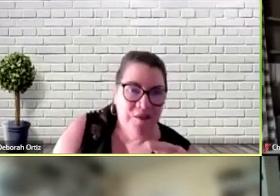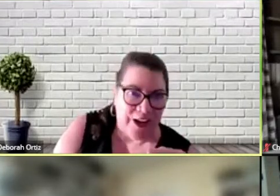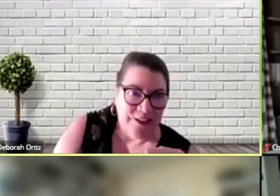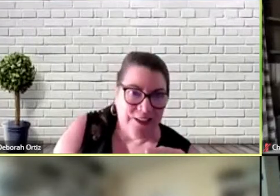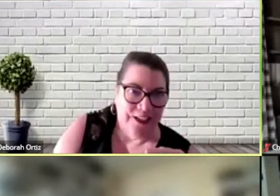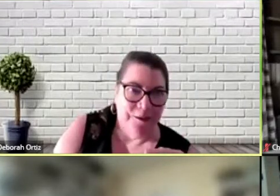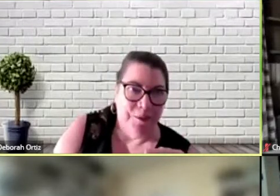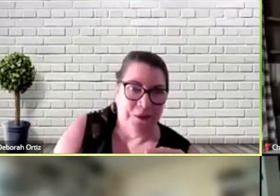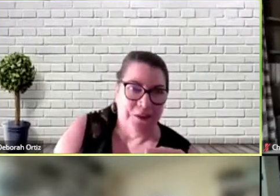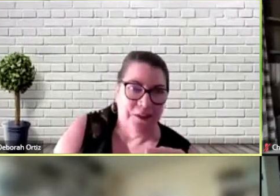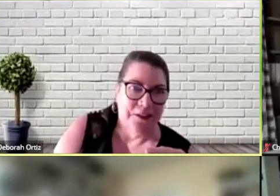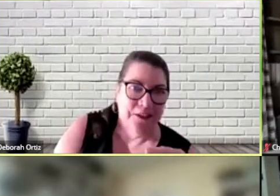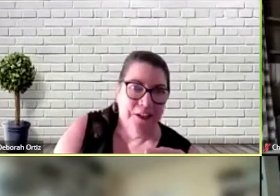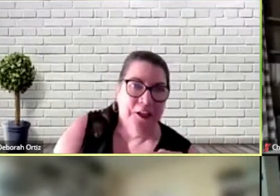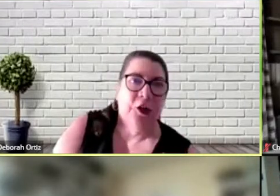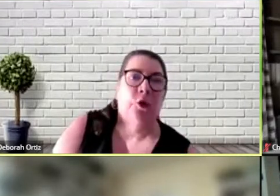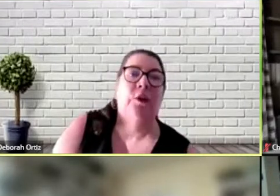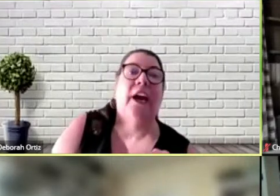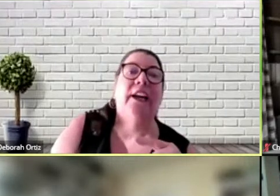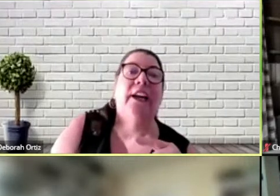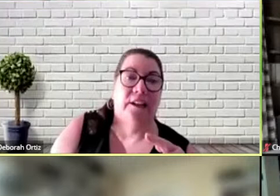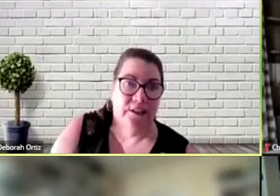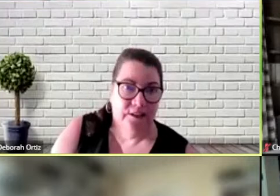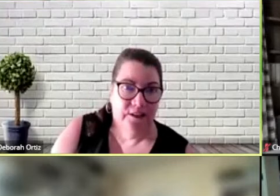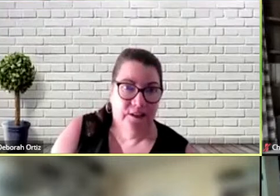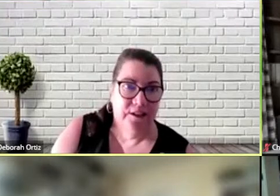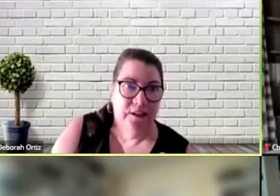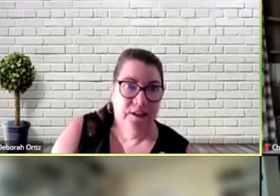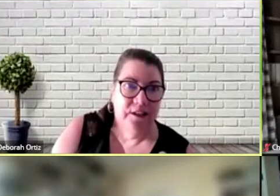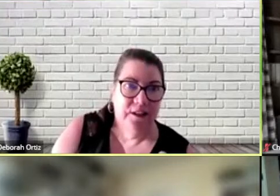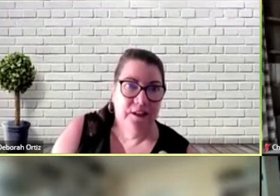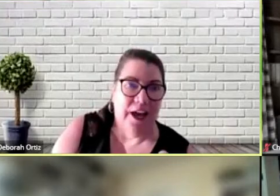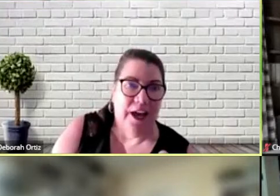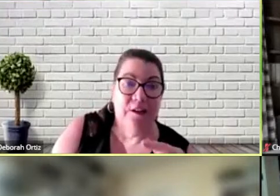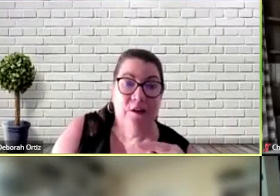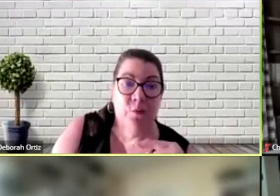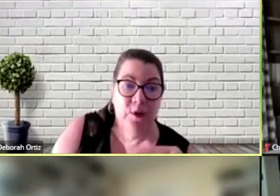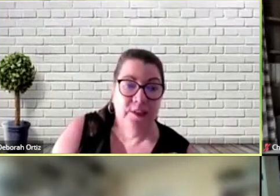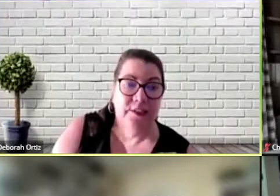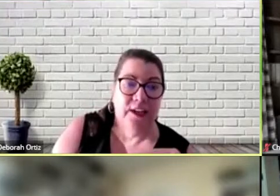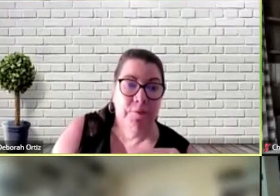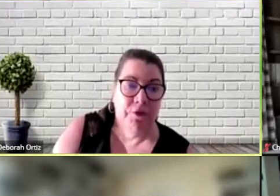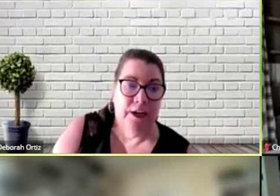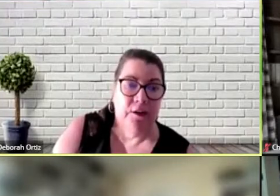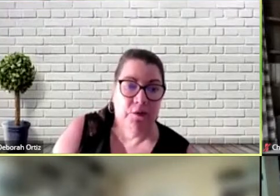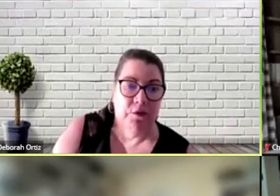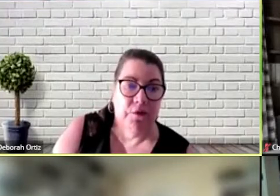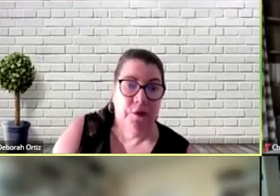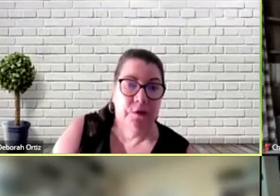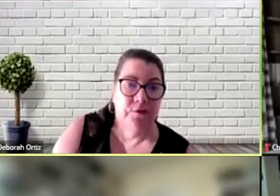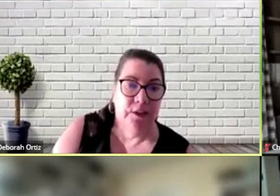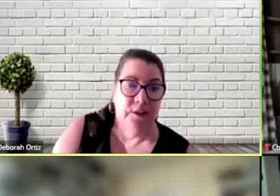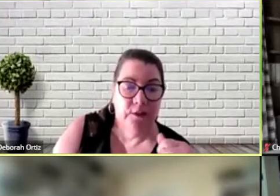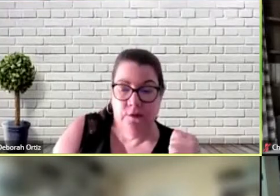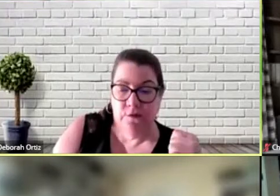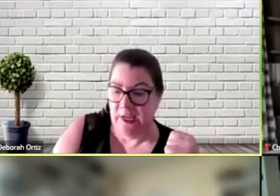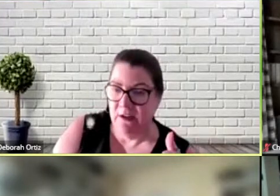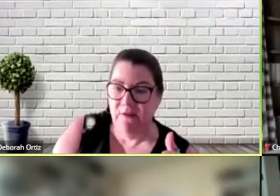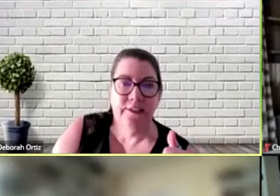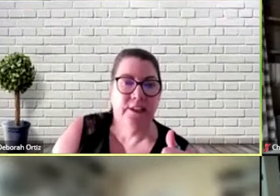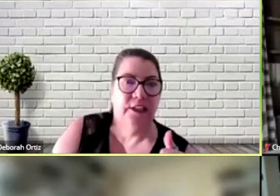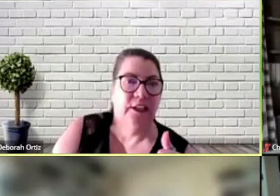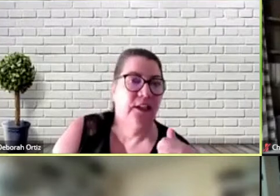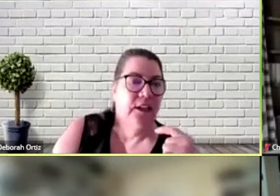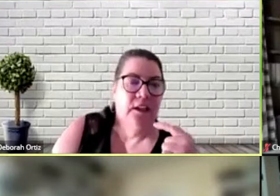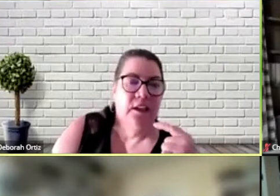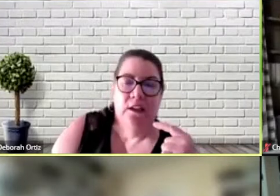among unvaccinated persons created that risk of breakthrough for those of us who've